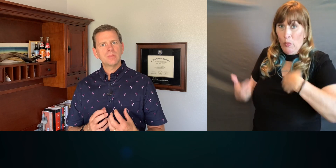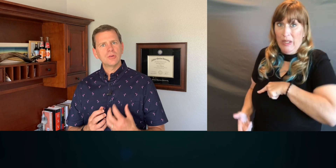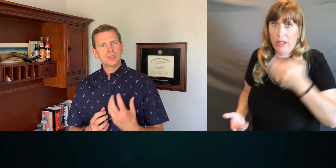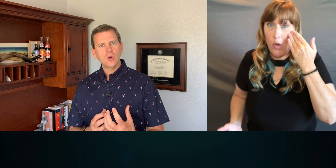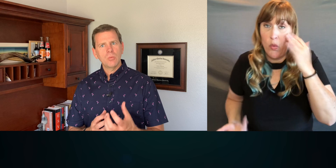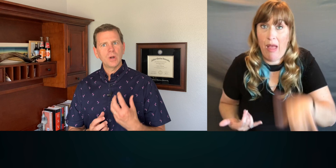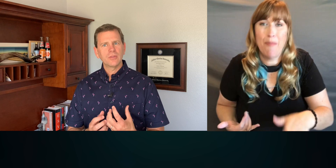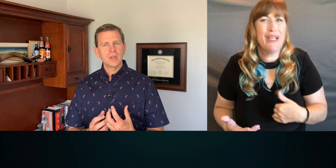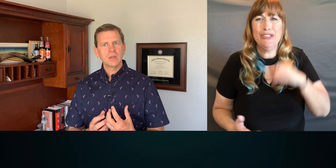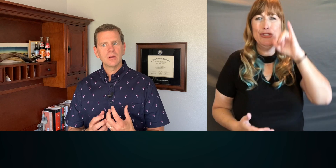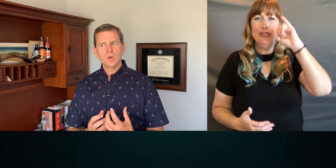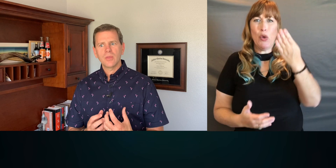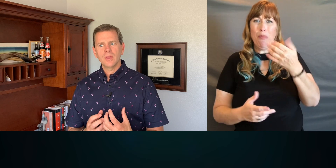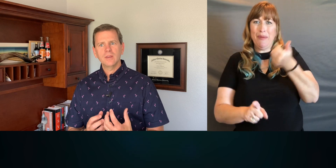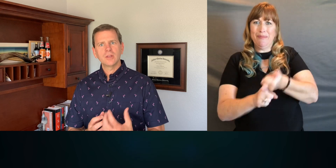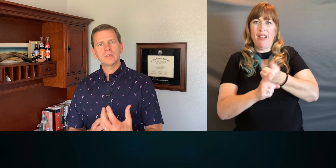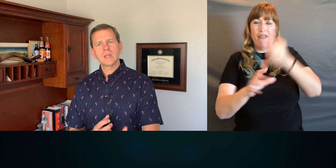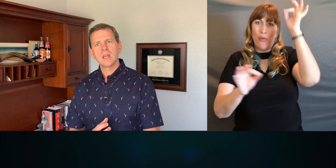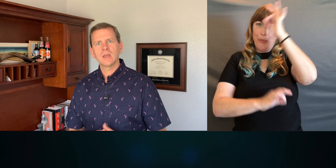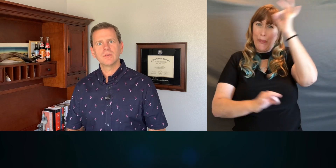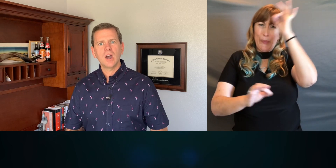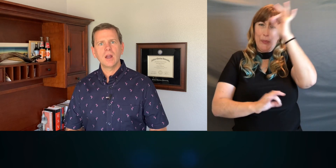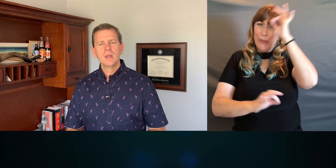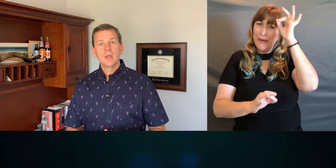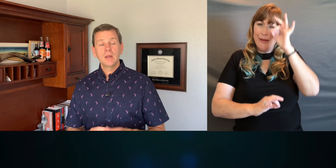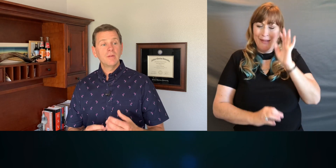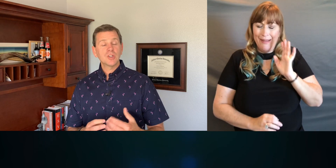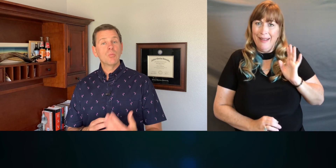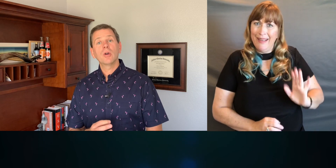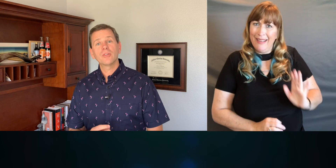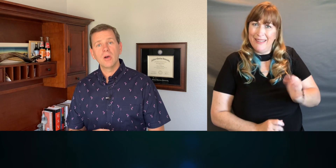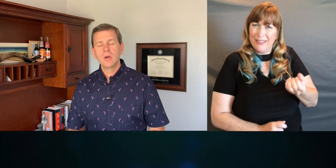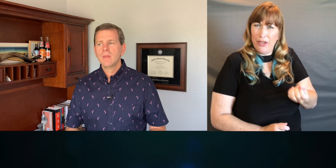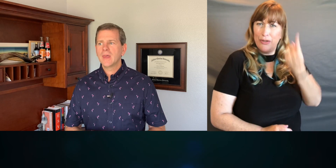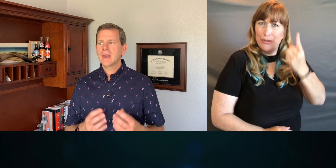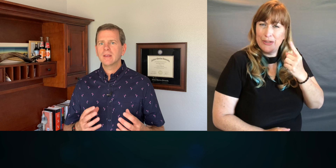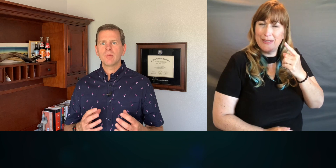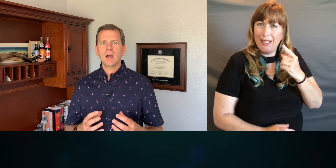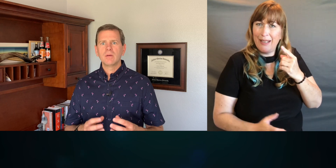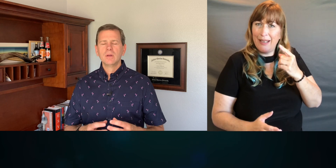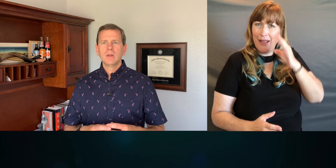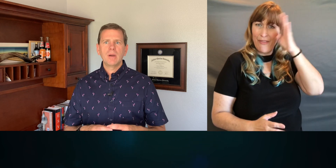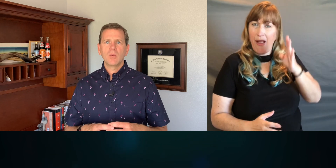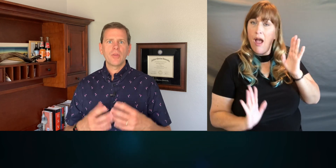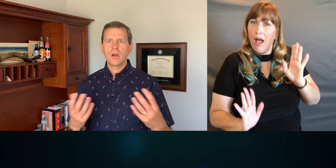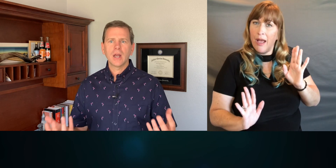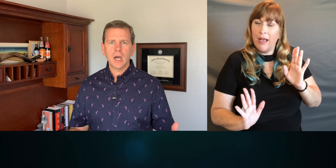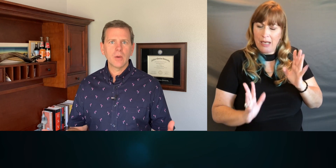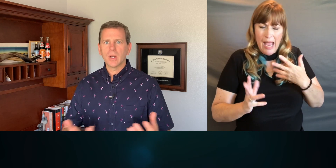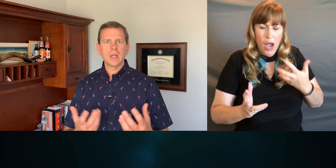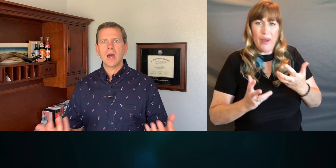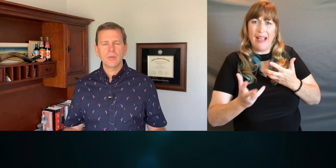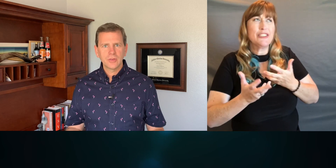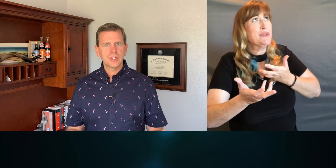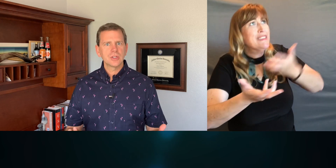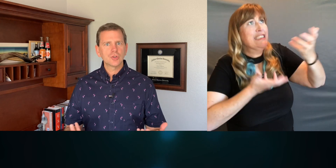as much about Job wrestling with his understanding of God, and much more so than it is about whether or not God